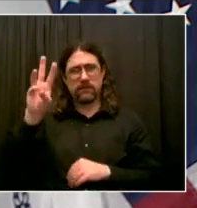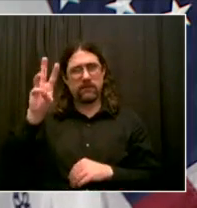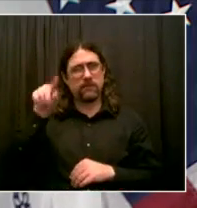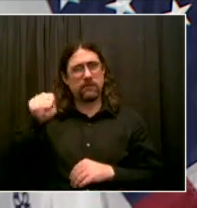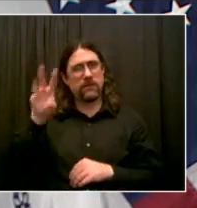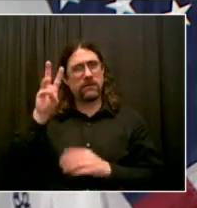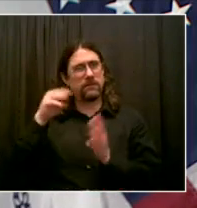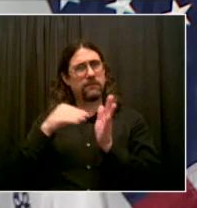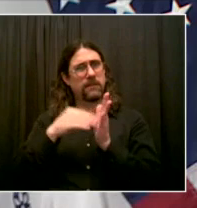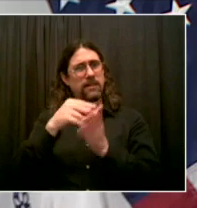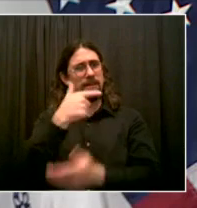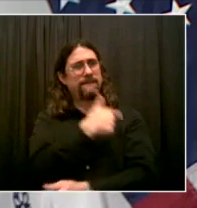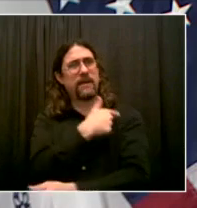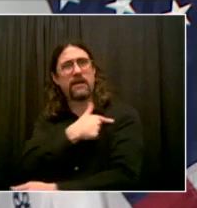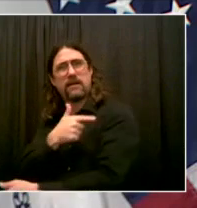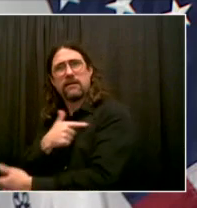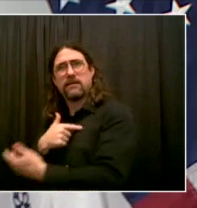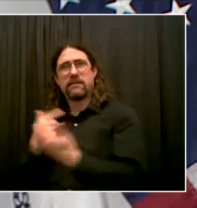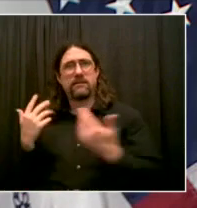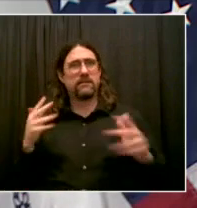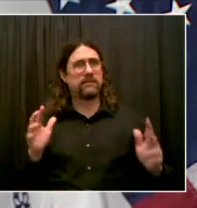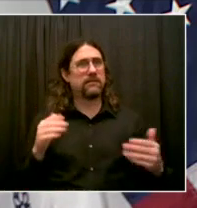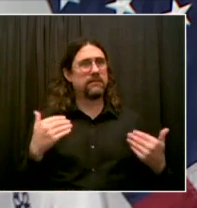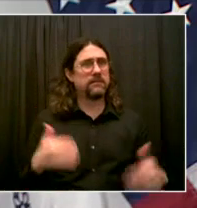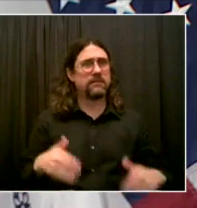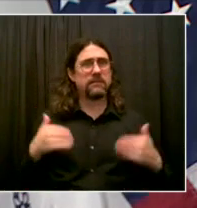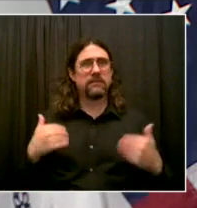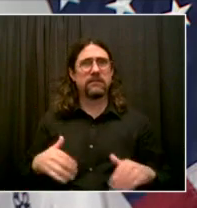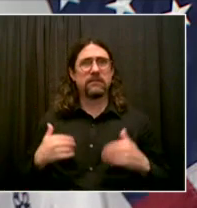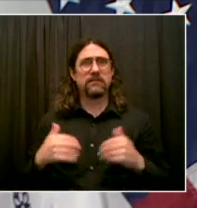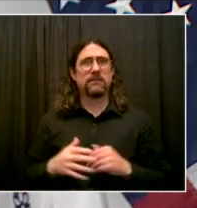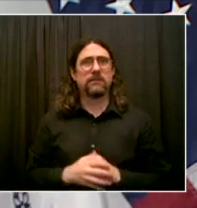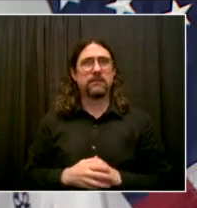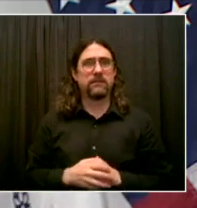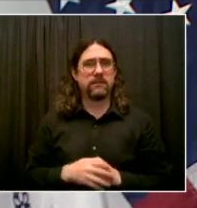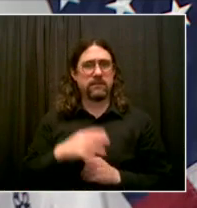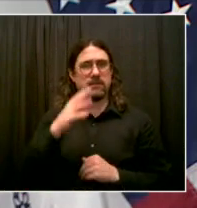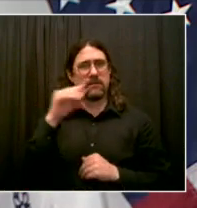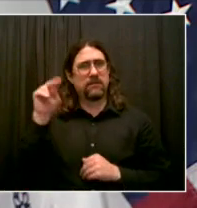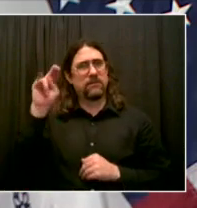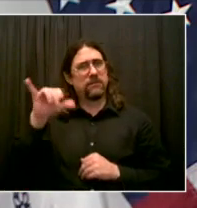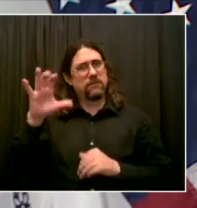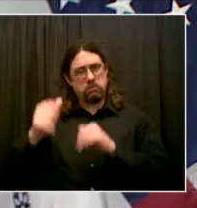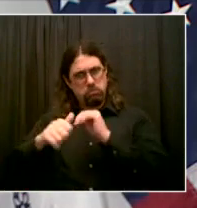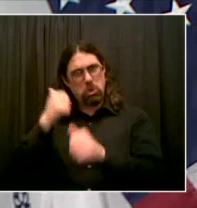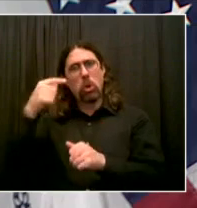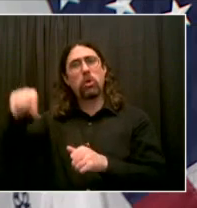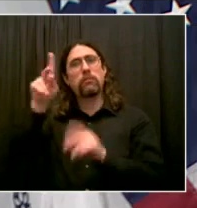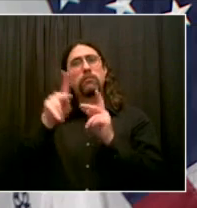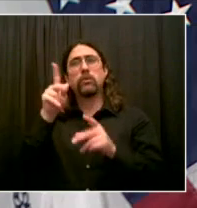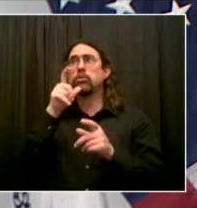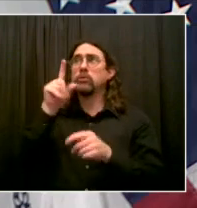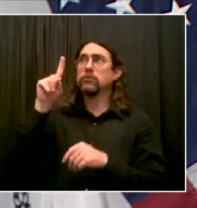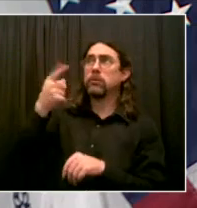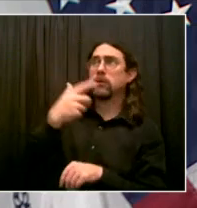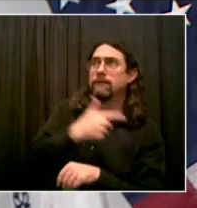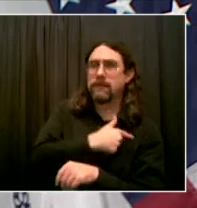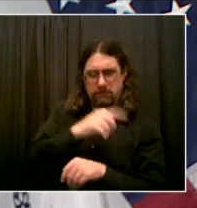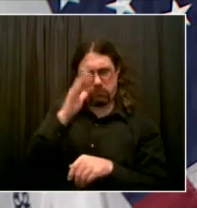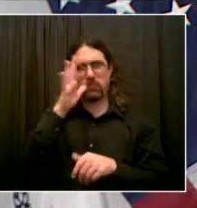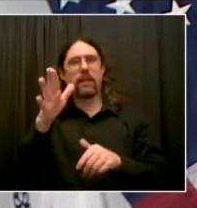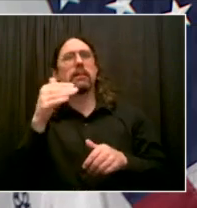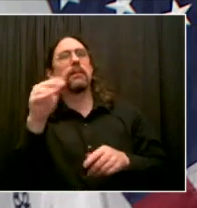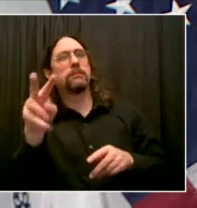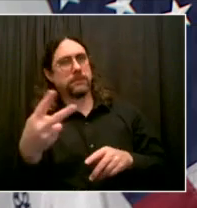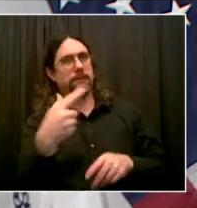almost 73% of the way to our goal for the end of June. Things are clearly moving in the right direction. We